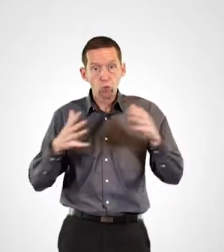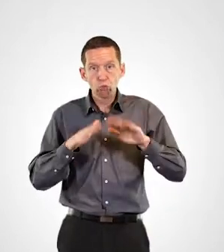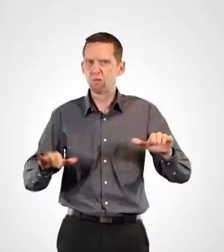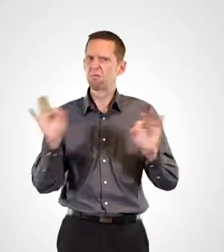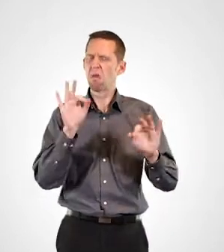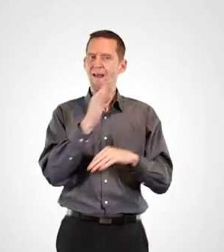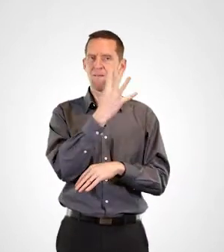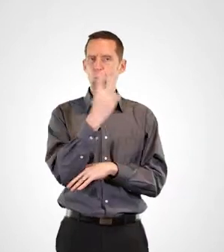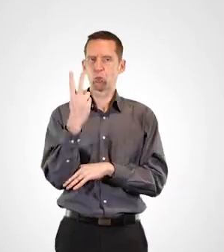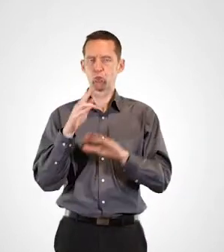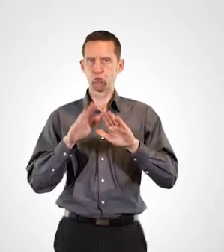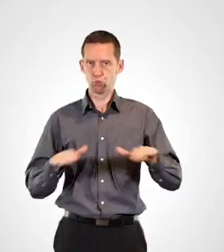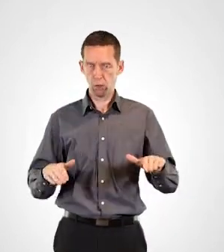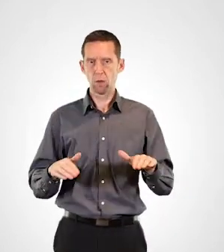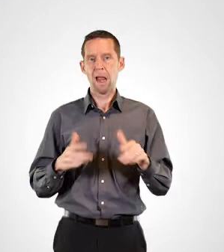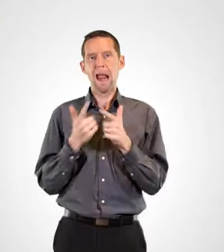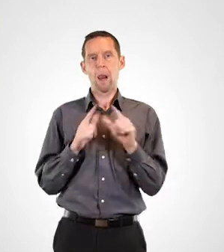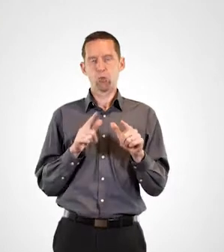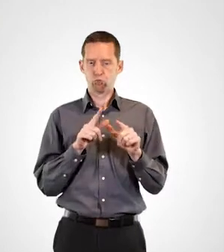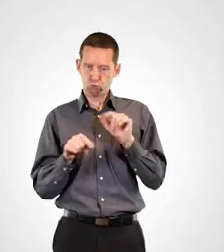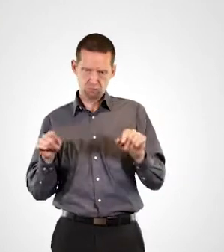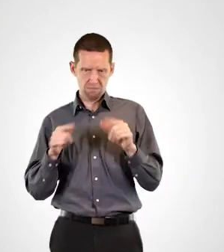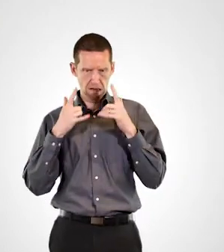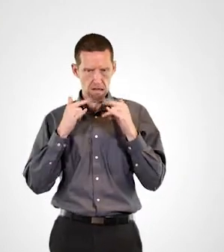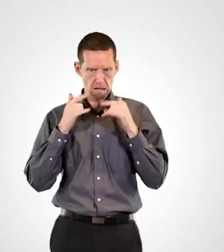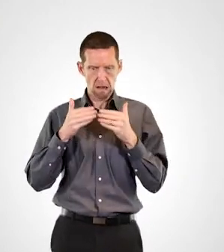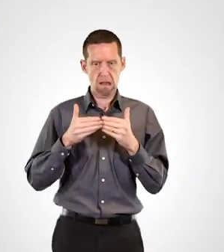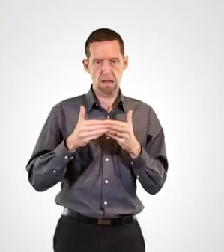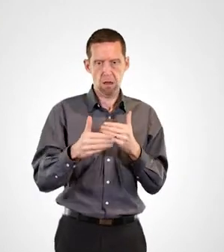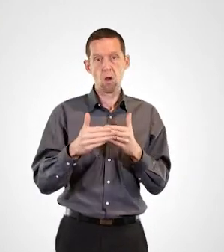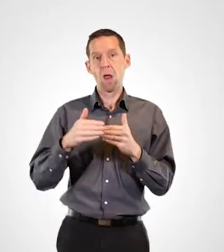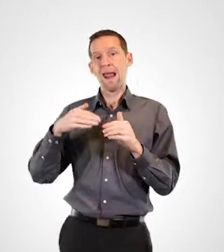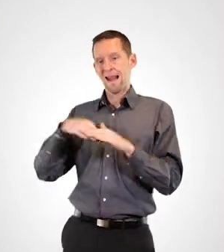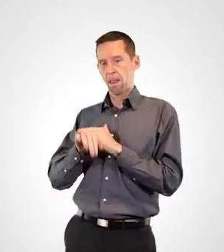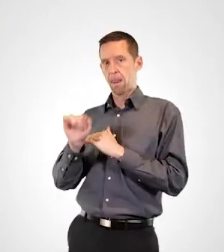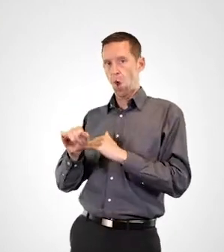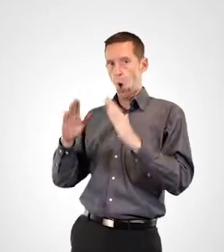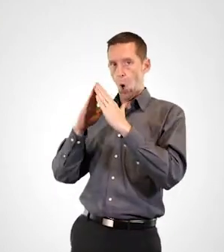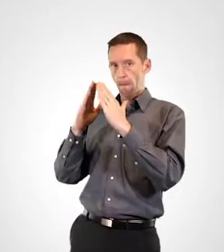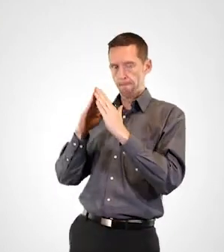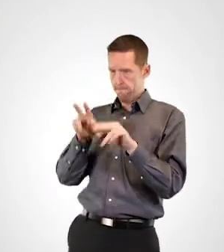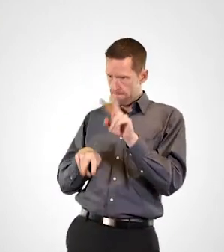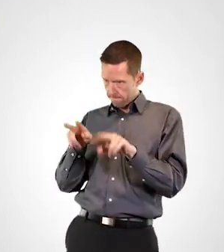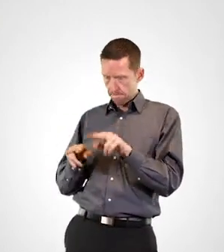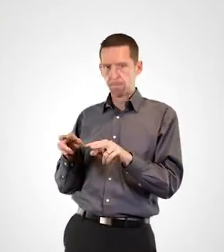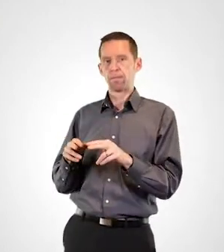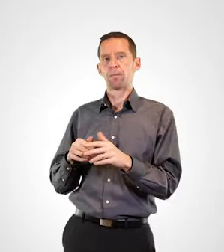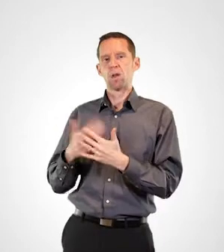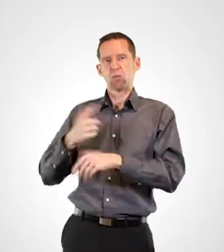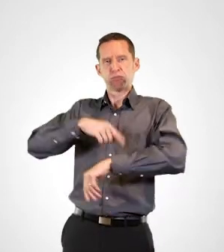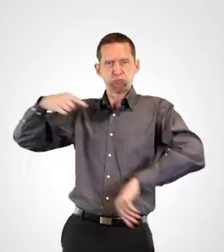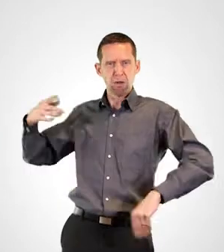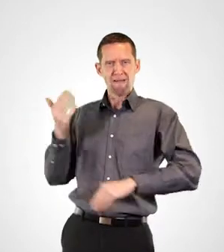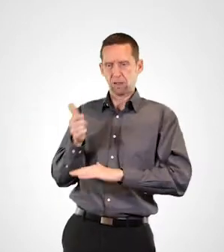children, but there were language samples on an ongoing basis being taken in the families' homes. There were long recordings